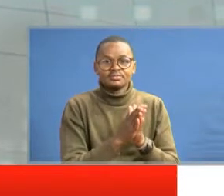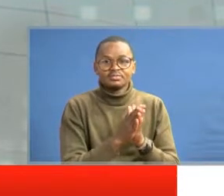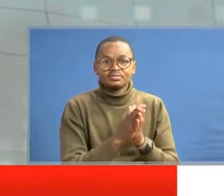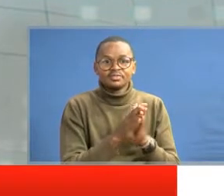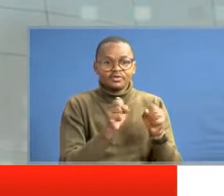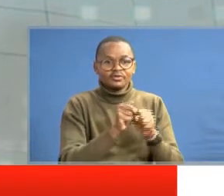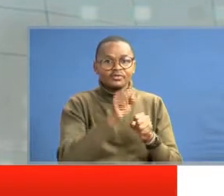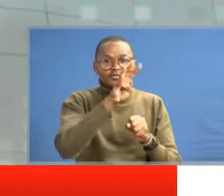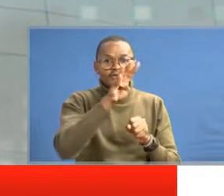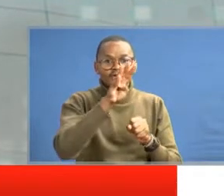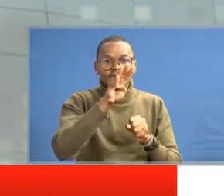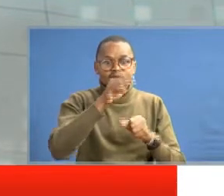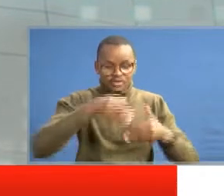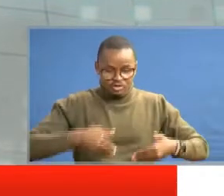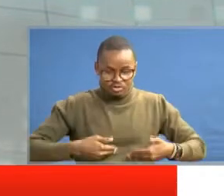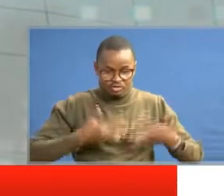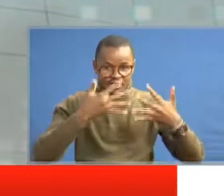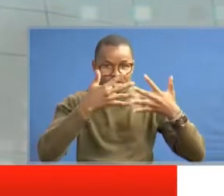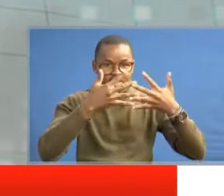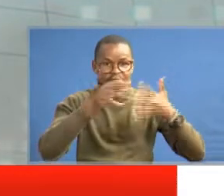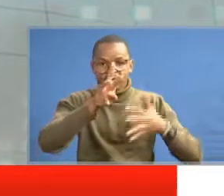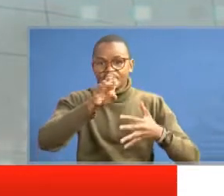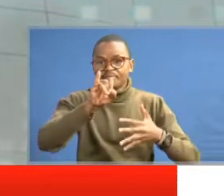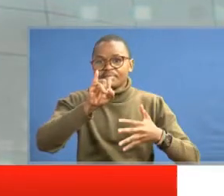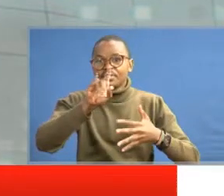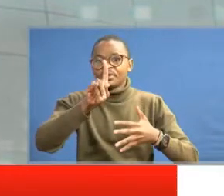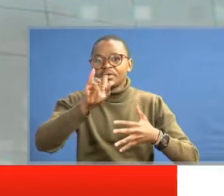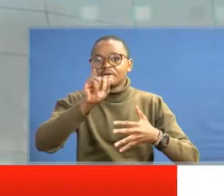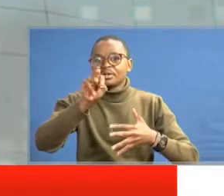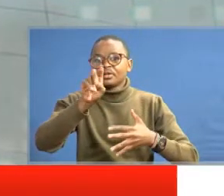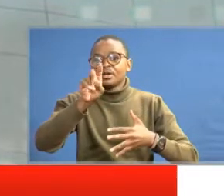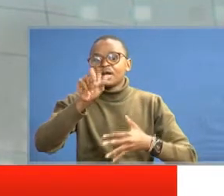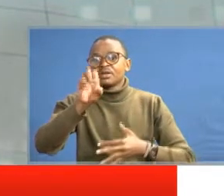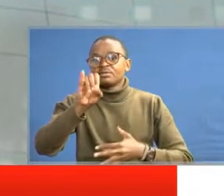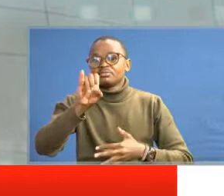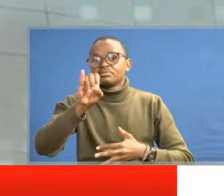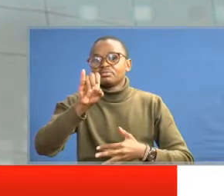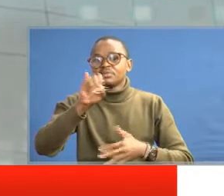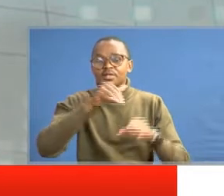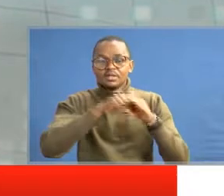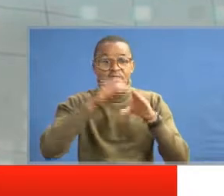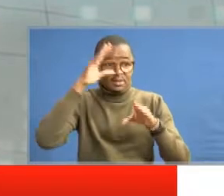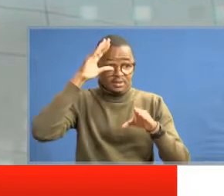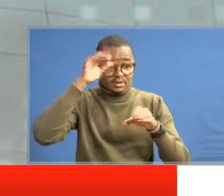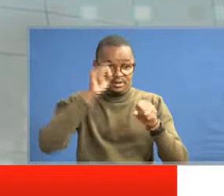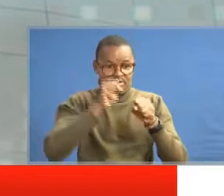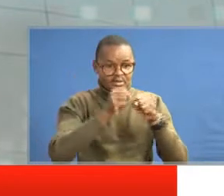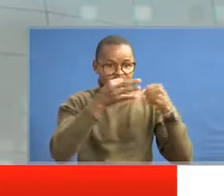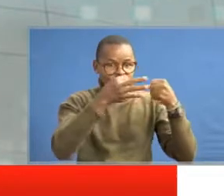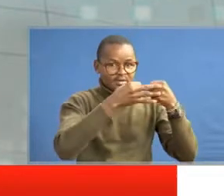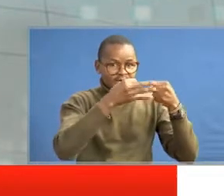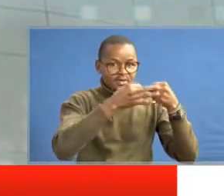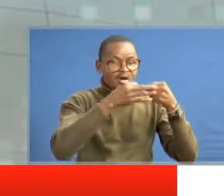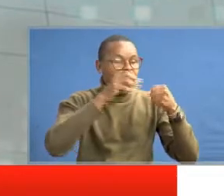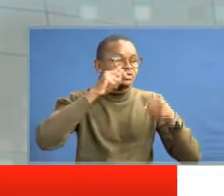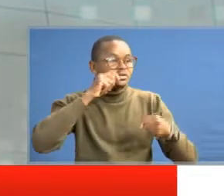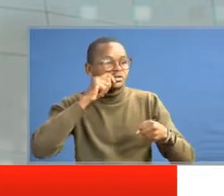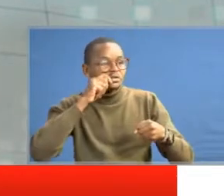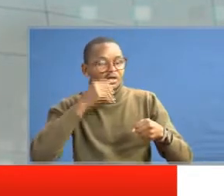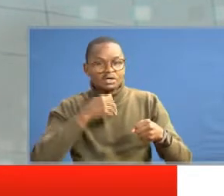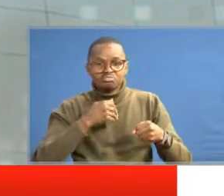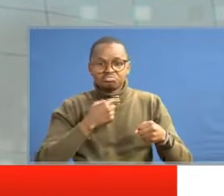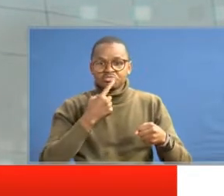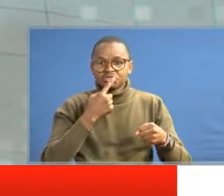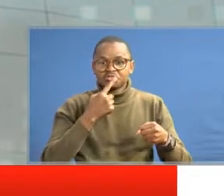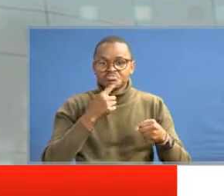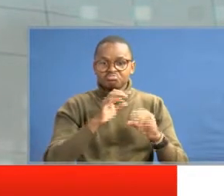Elsewhere, 14 youth who arrested in Mikindani area, Jomvu sub-county in Mombasa with 18 rolls of bhang have pleaded